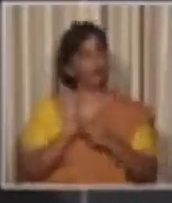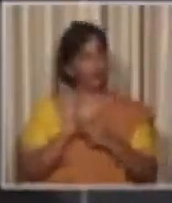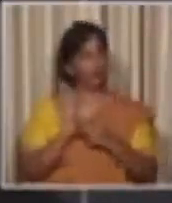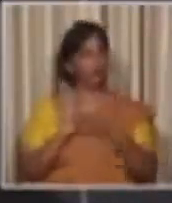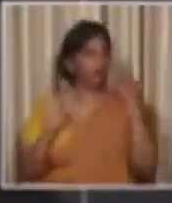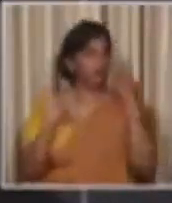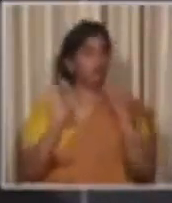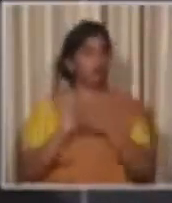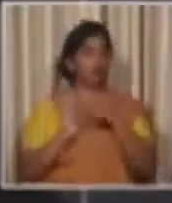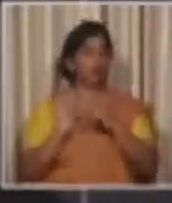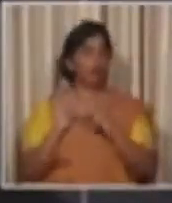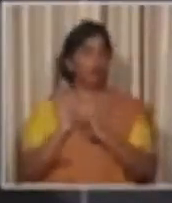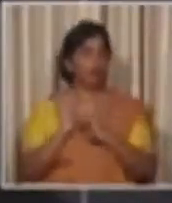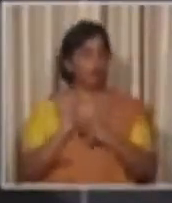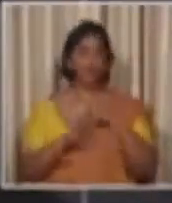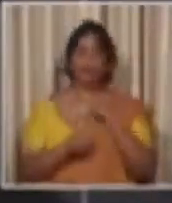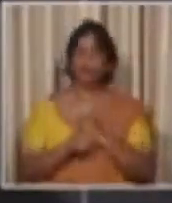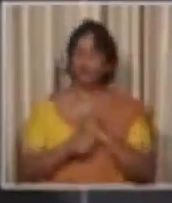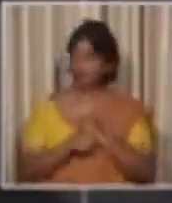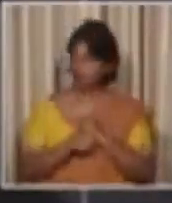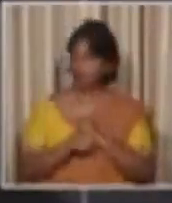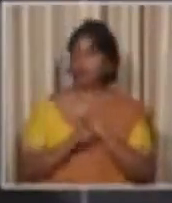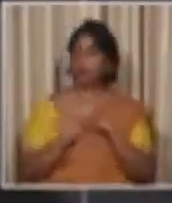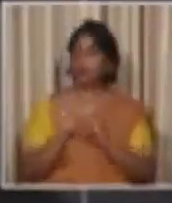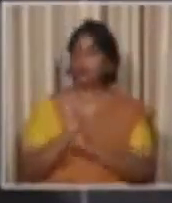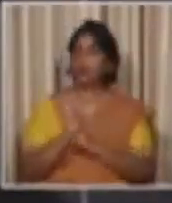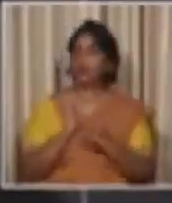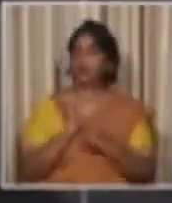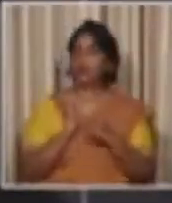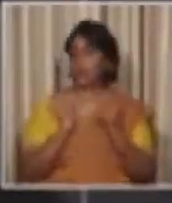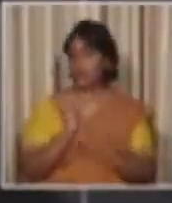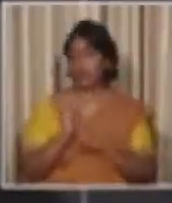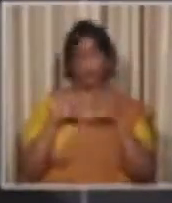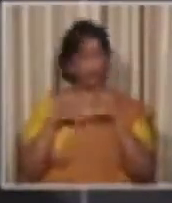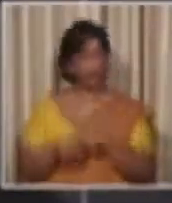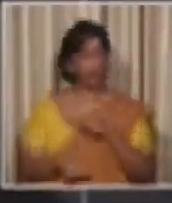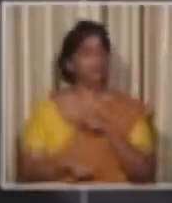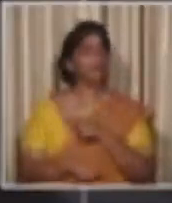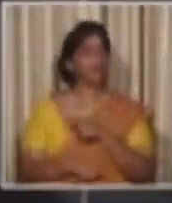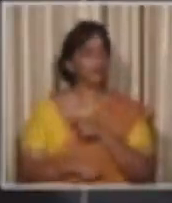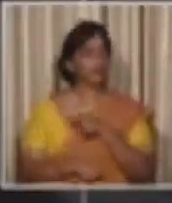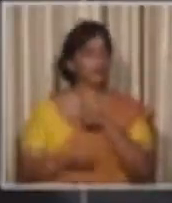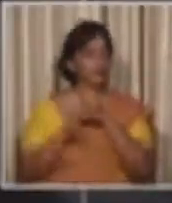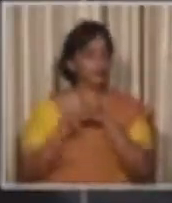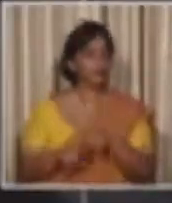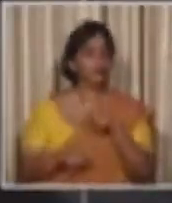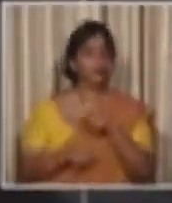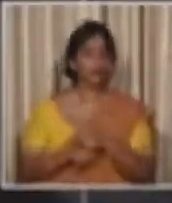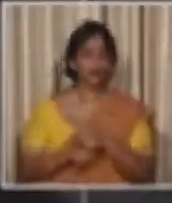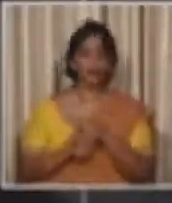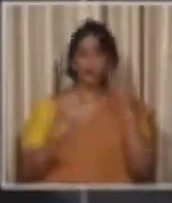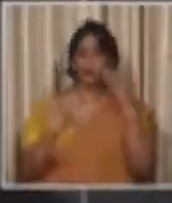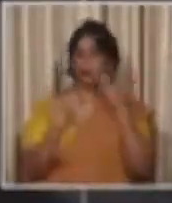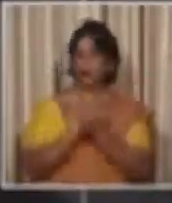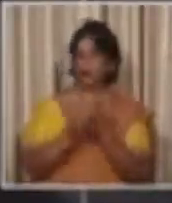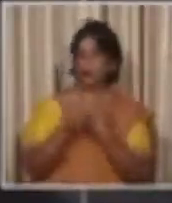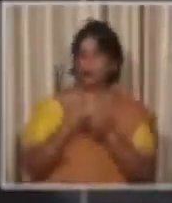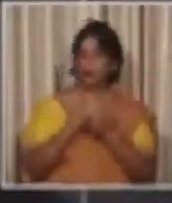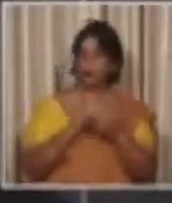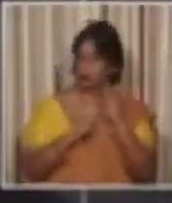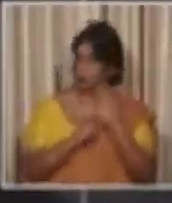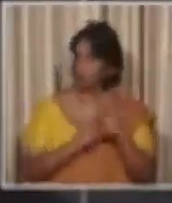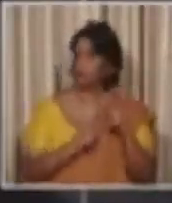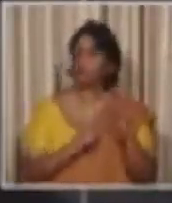the government and LTL, Lanka Transformers Limited. There is a case study which has been done by independent